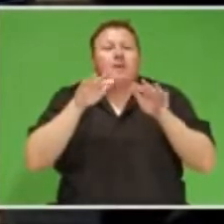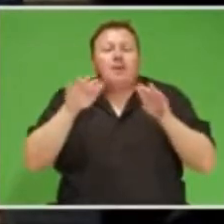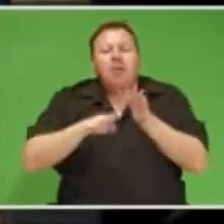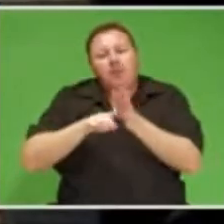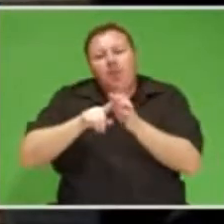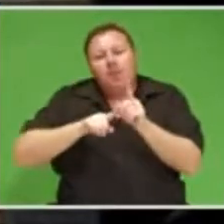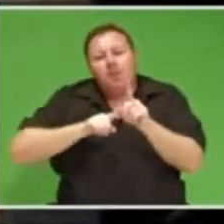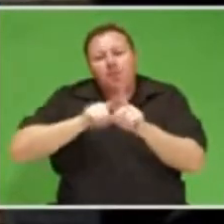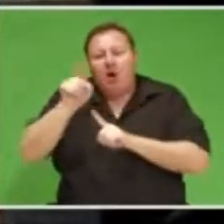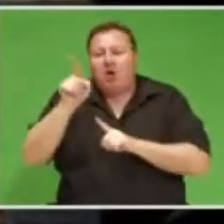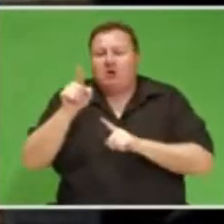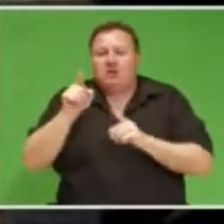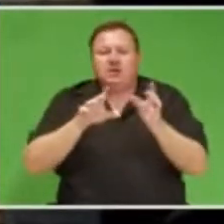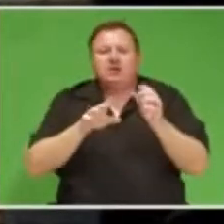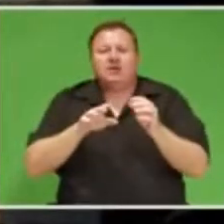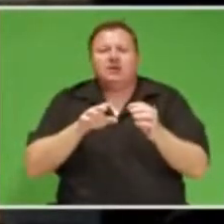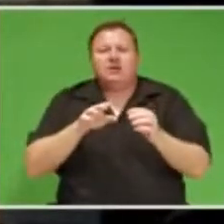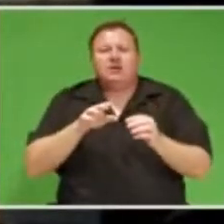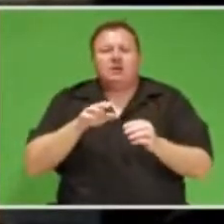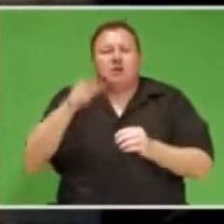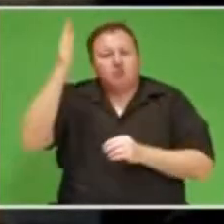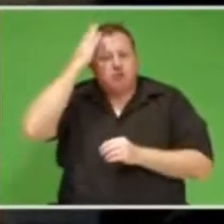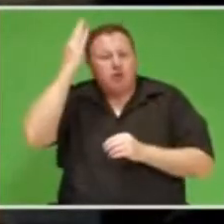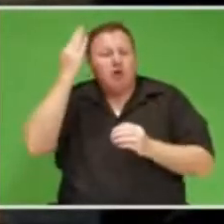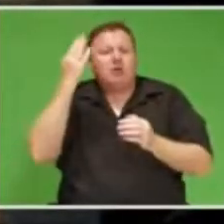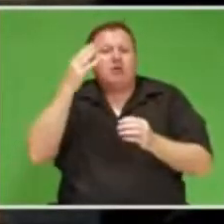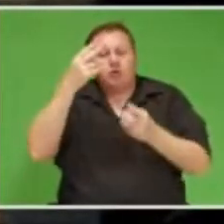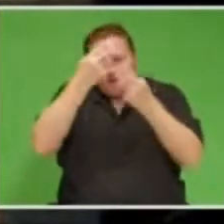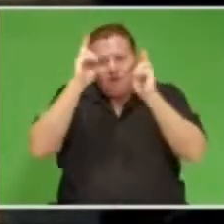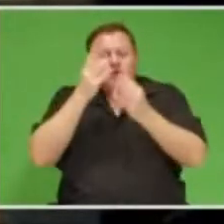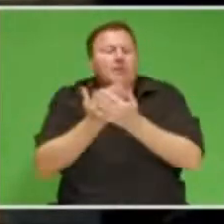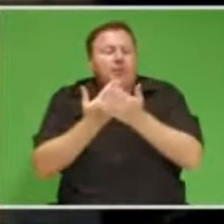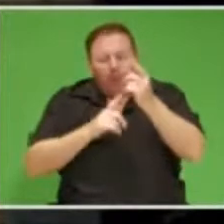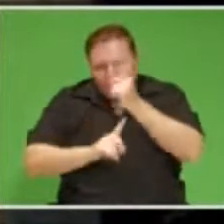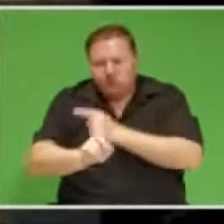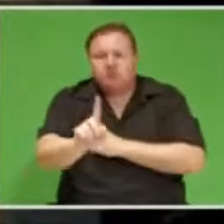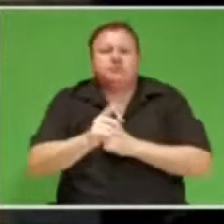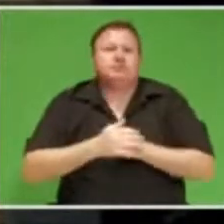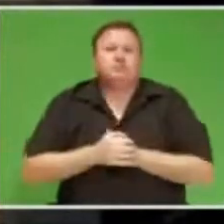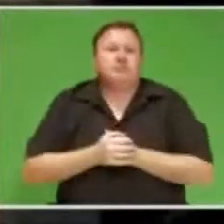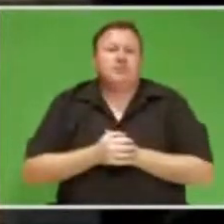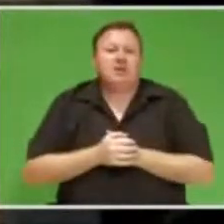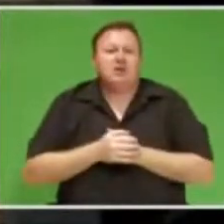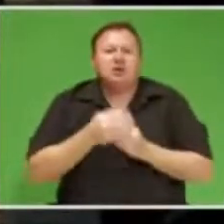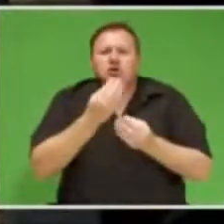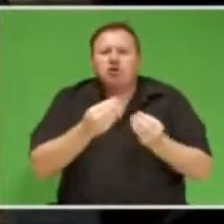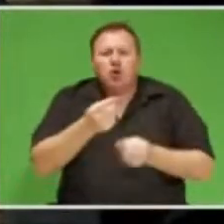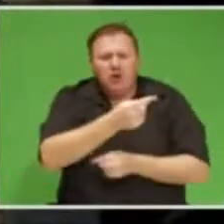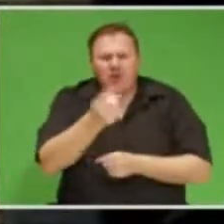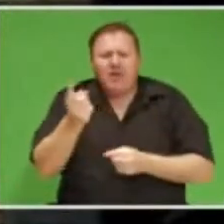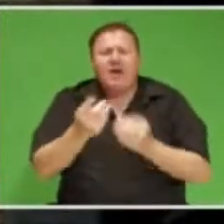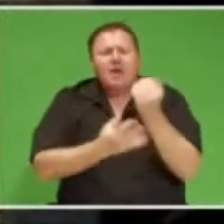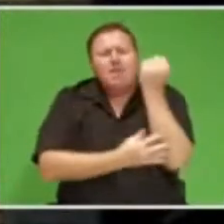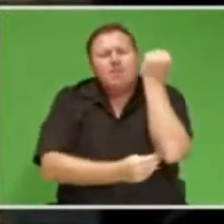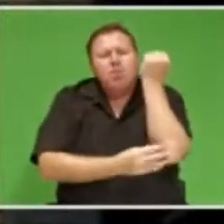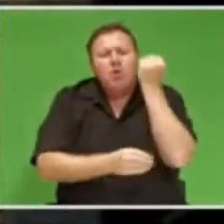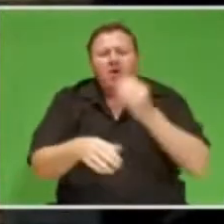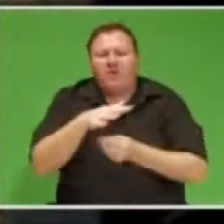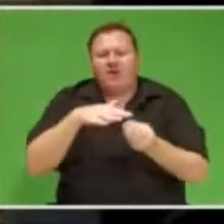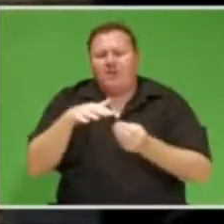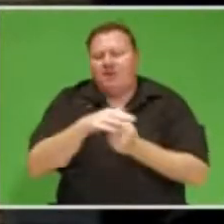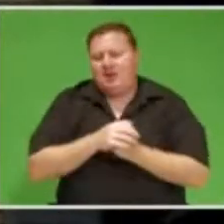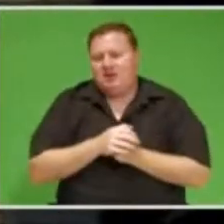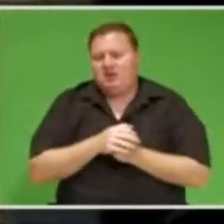these are children who come from very poor families, and that is why they are classified as